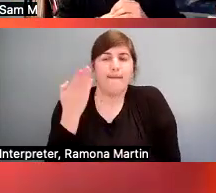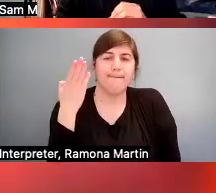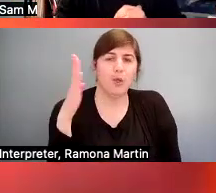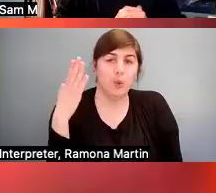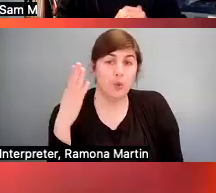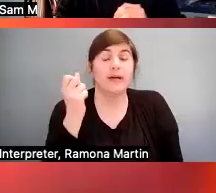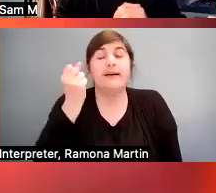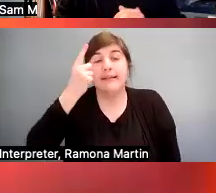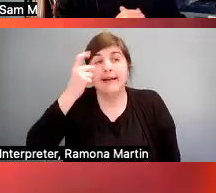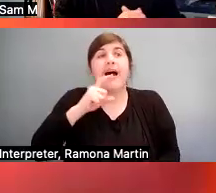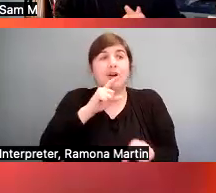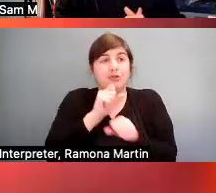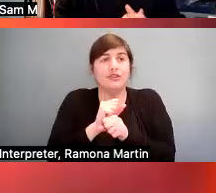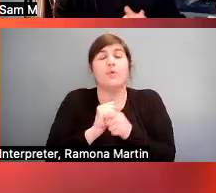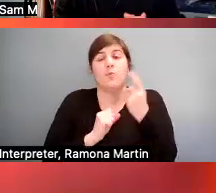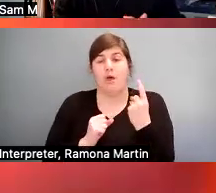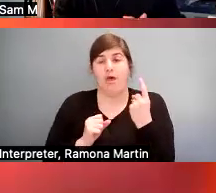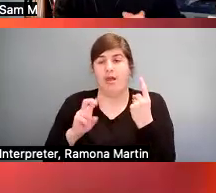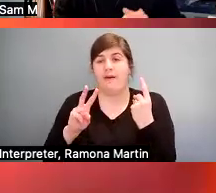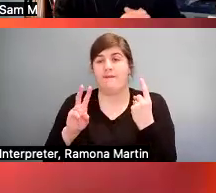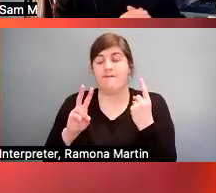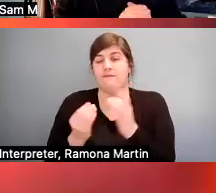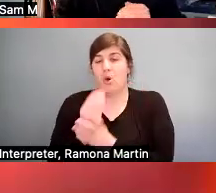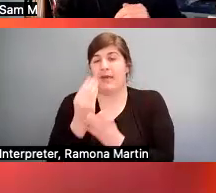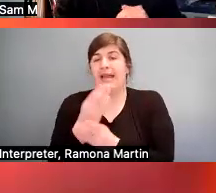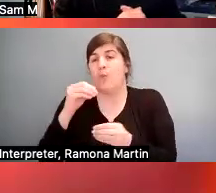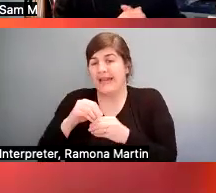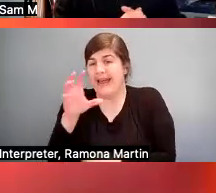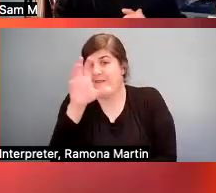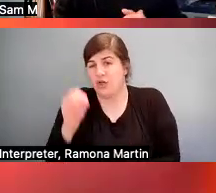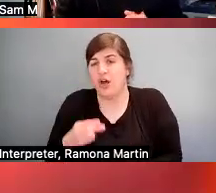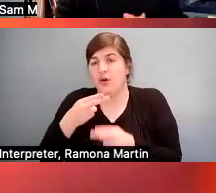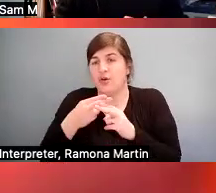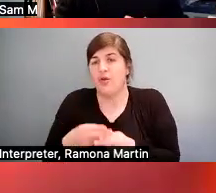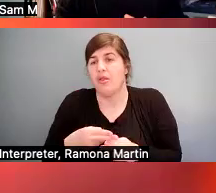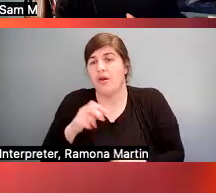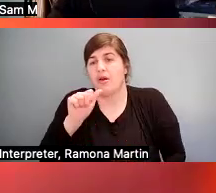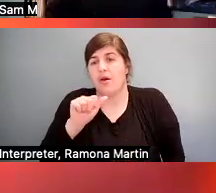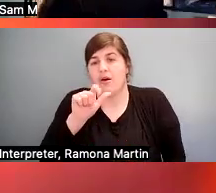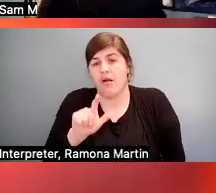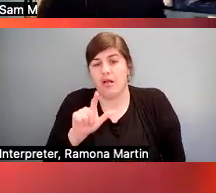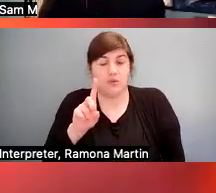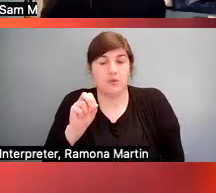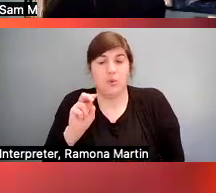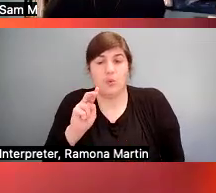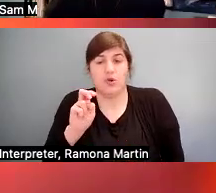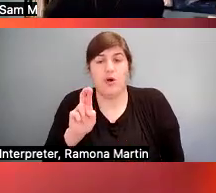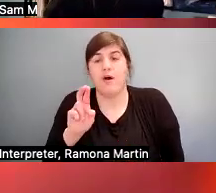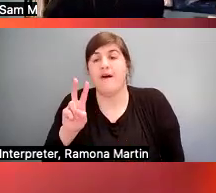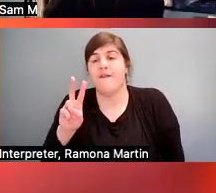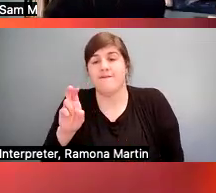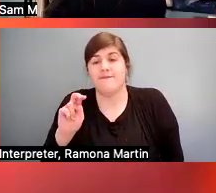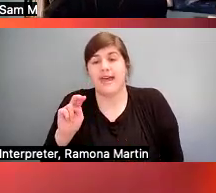but there's actually one volcano in Africa called Oldonyo Lengai, which erupts a very,